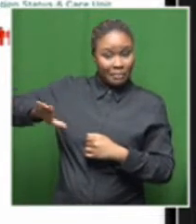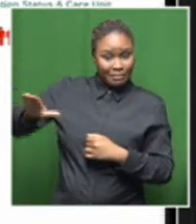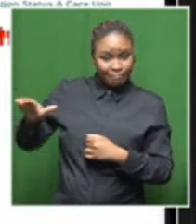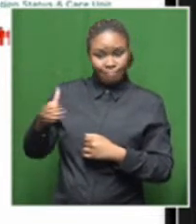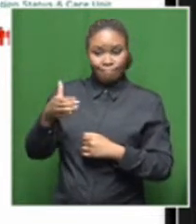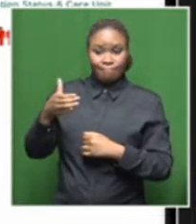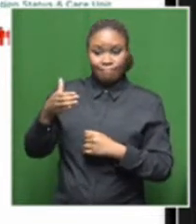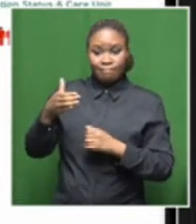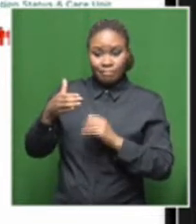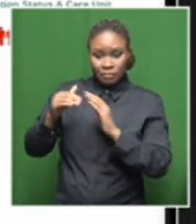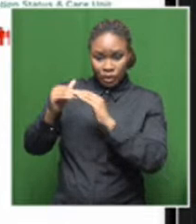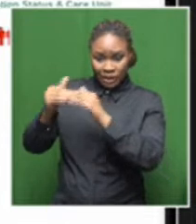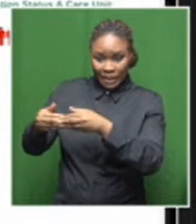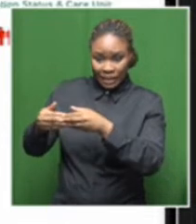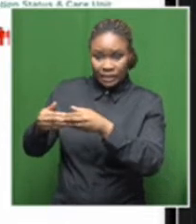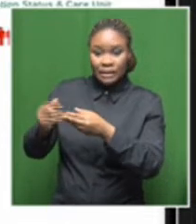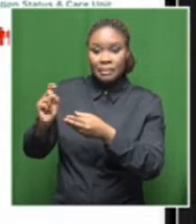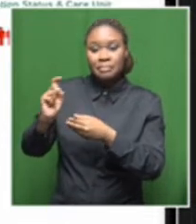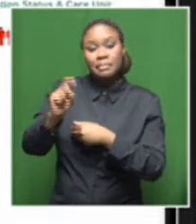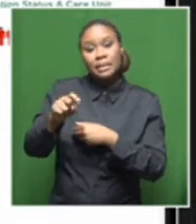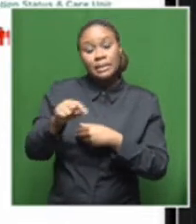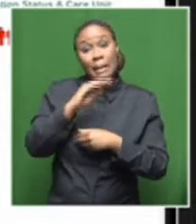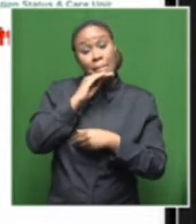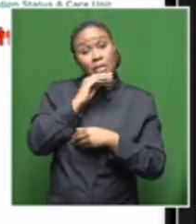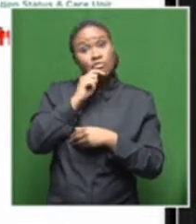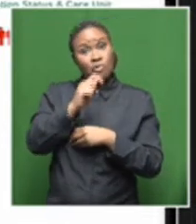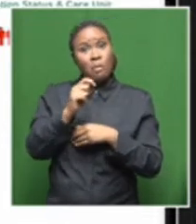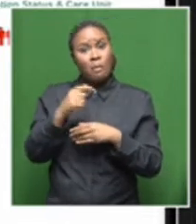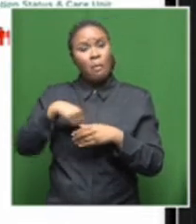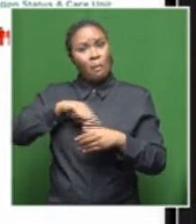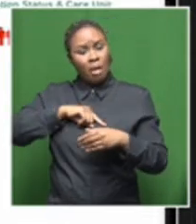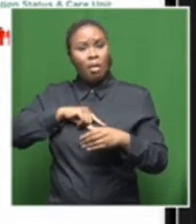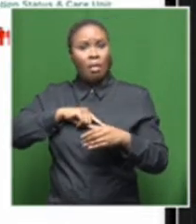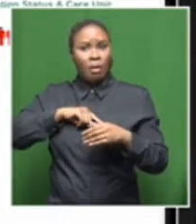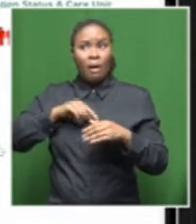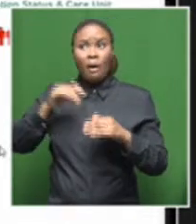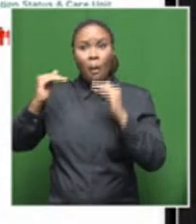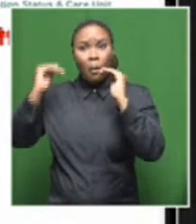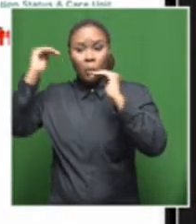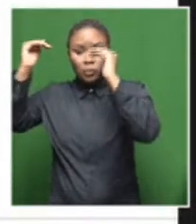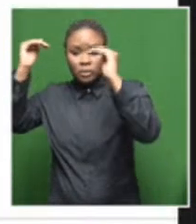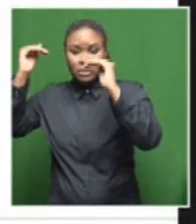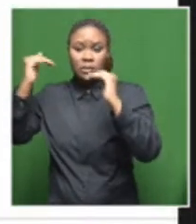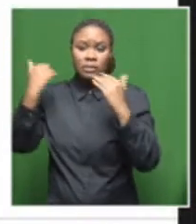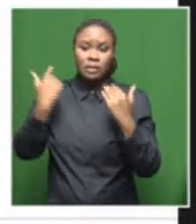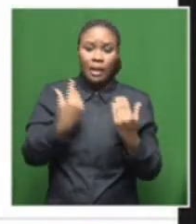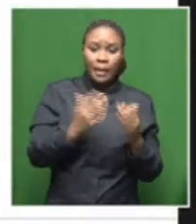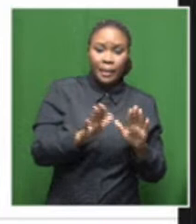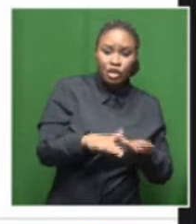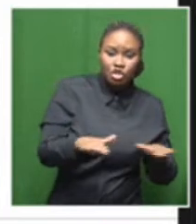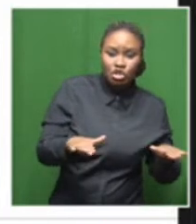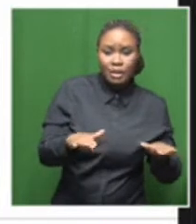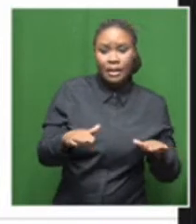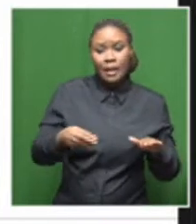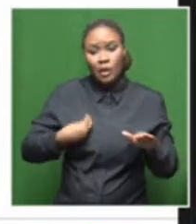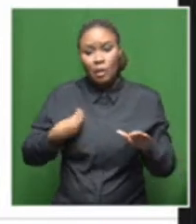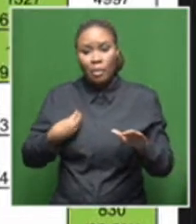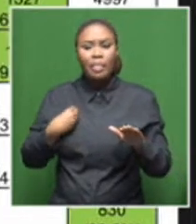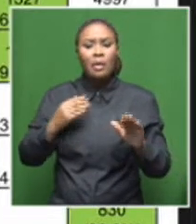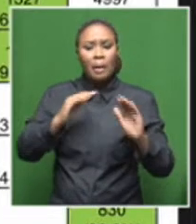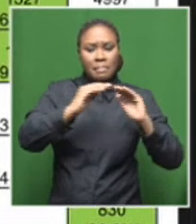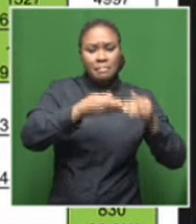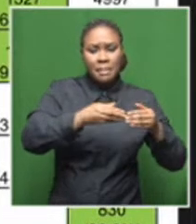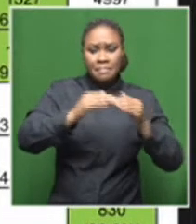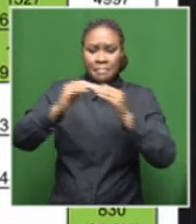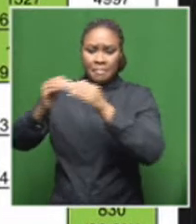a health perspective, obviously, we're interested in everybody, and we need to protect older people as well. So what has changed, and has